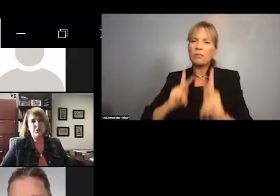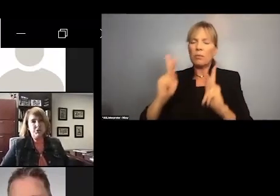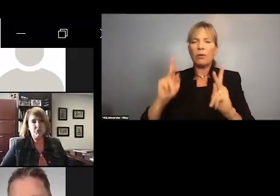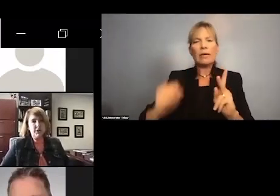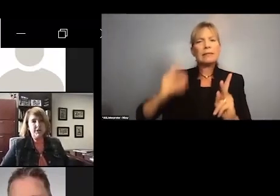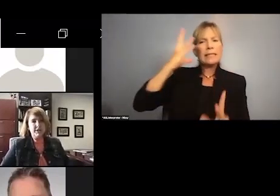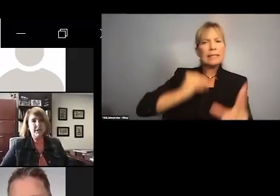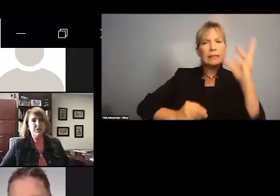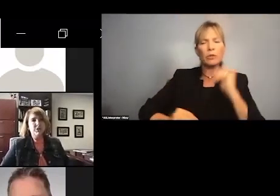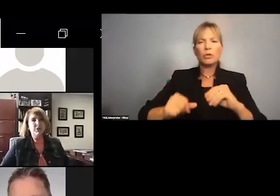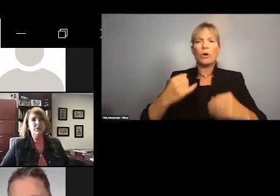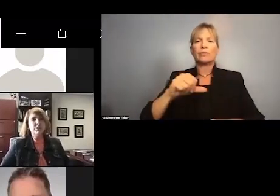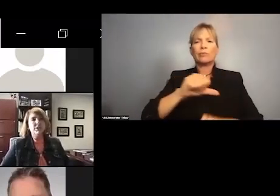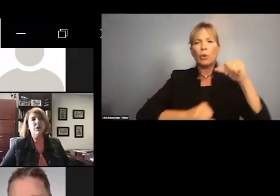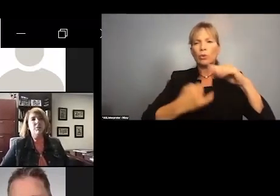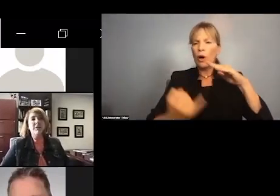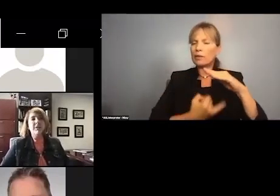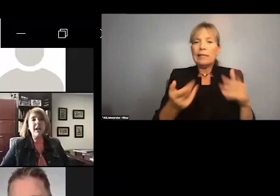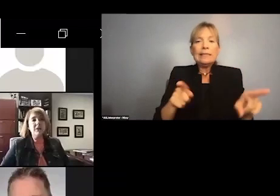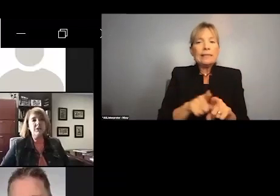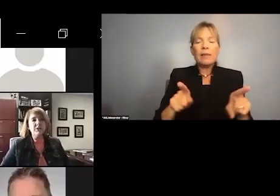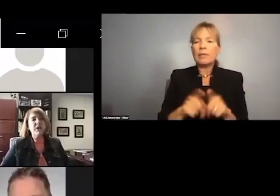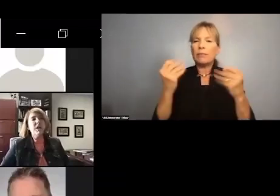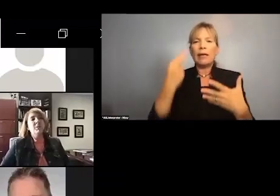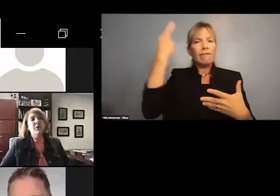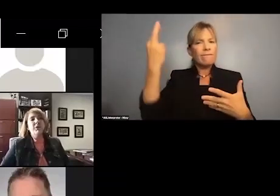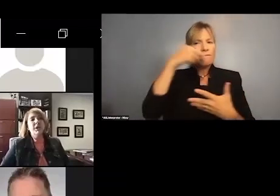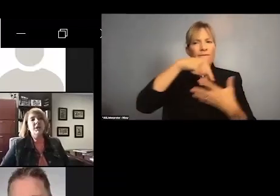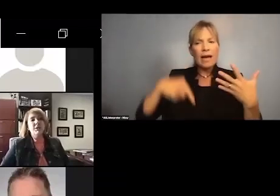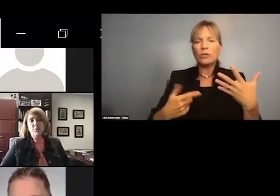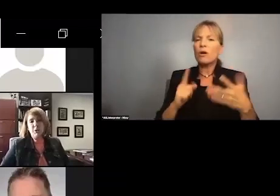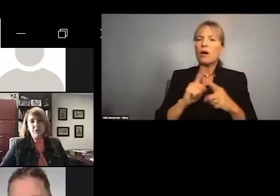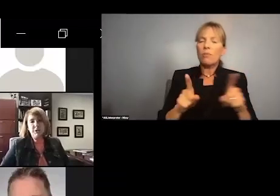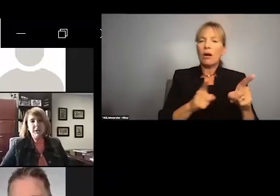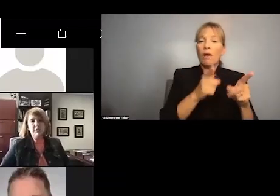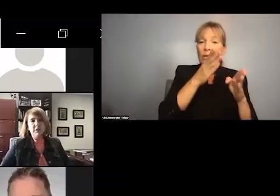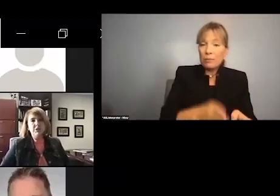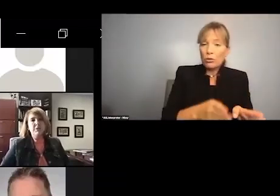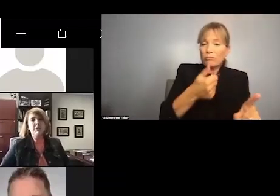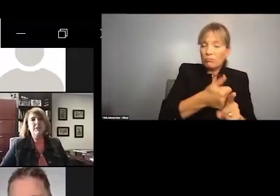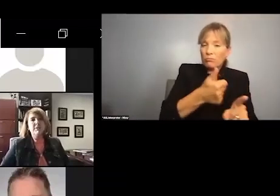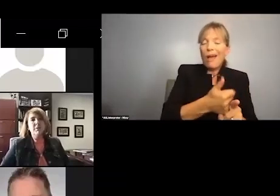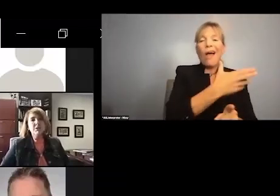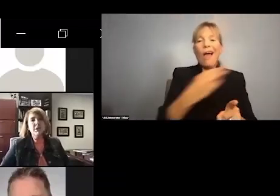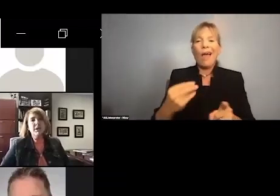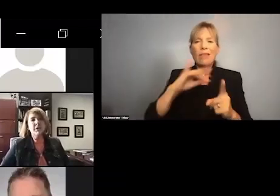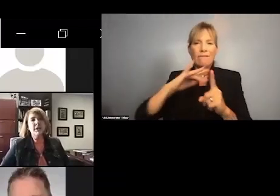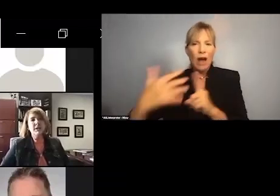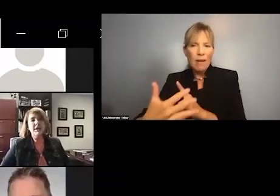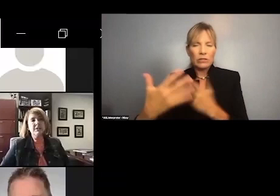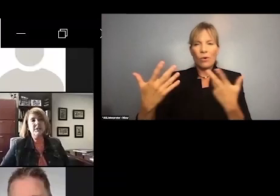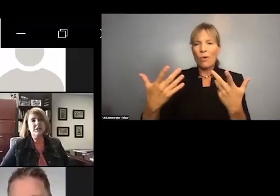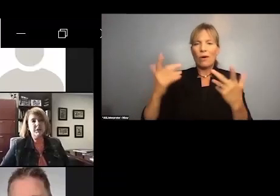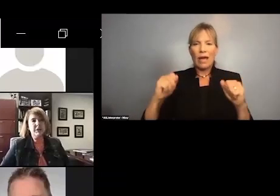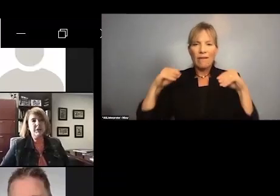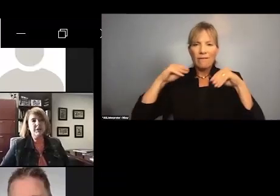experience social isolation, just as there are many factors at both the individual person level as well as the environmental level that can